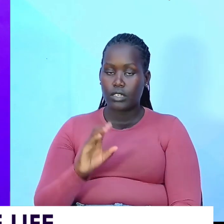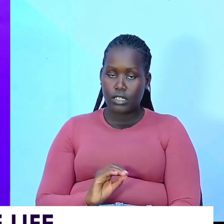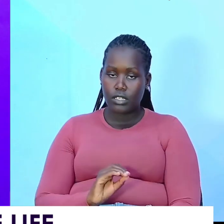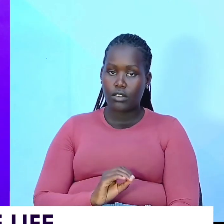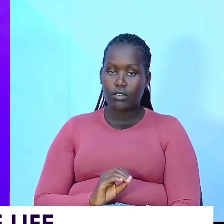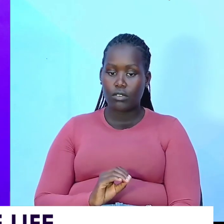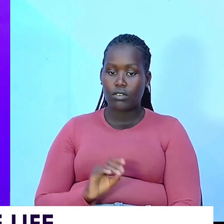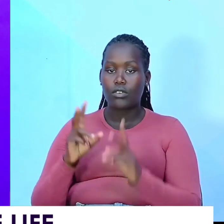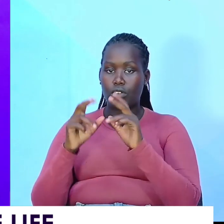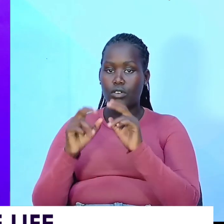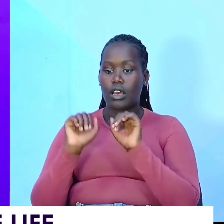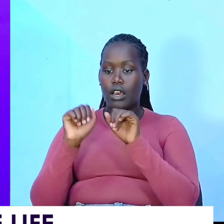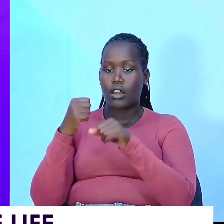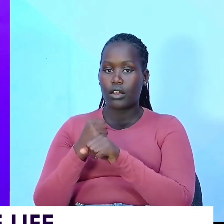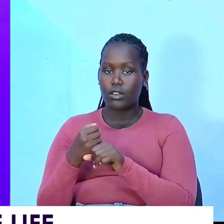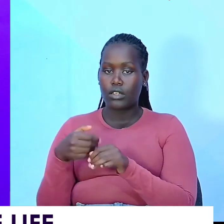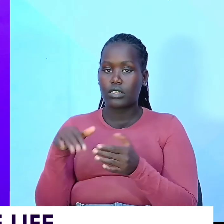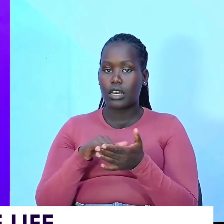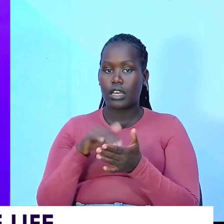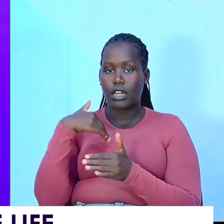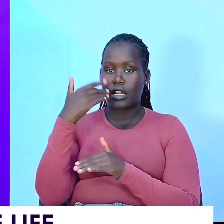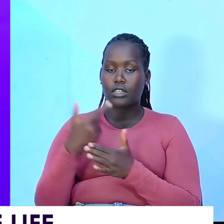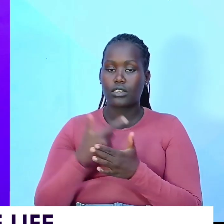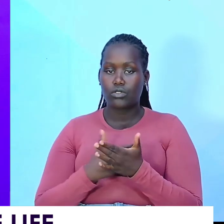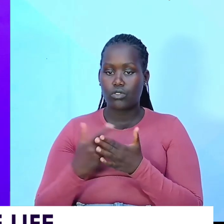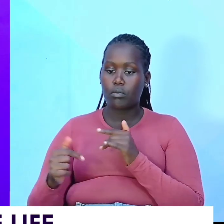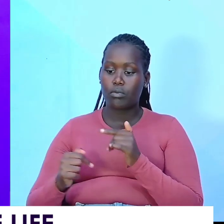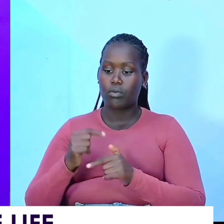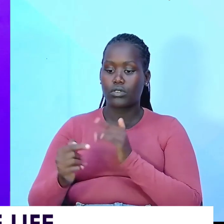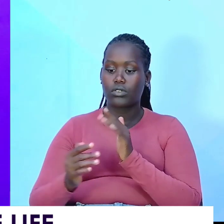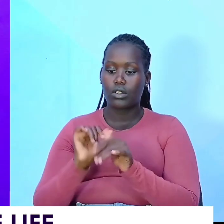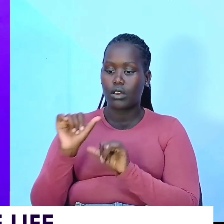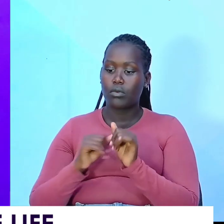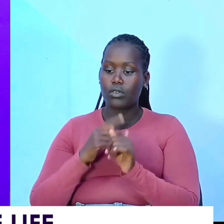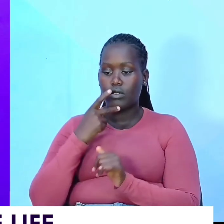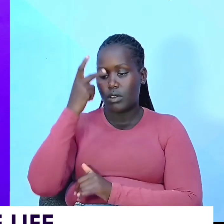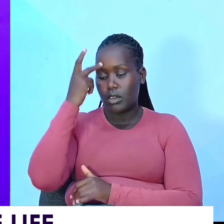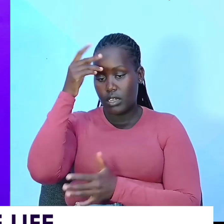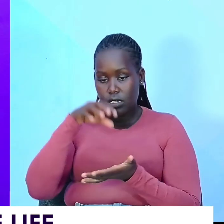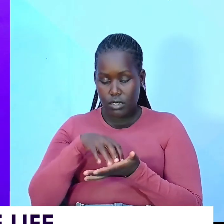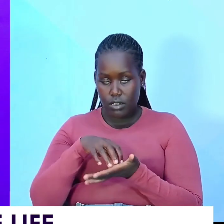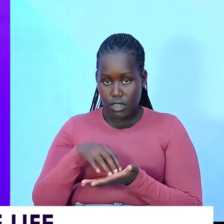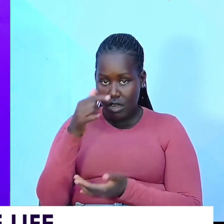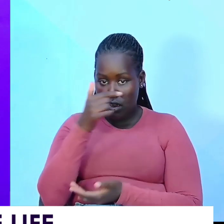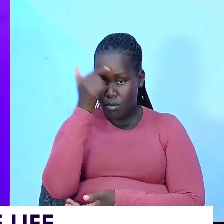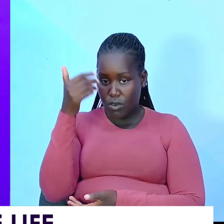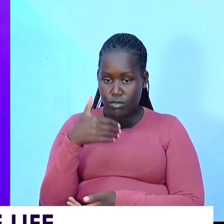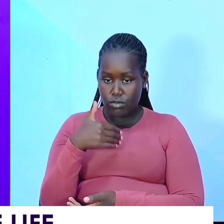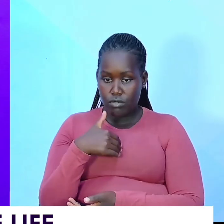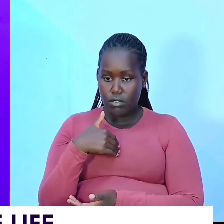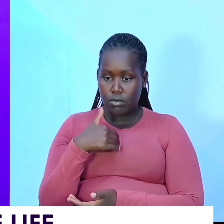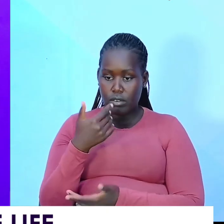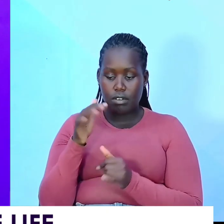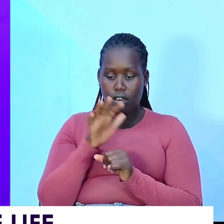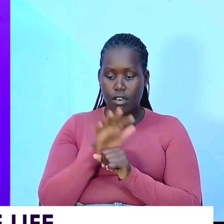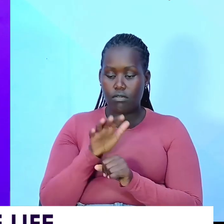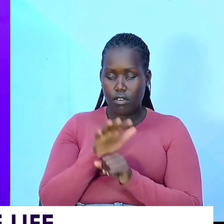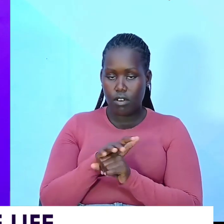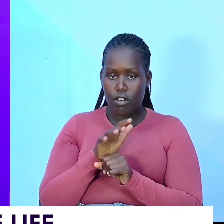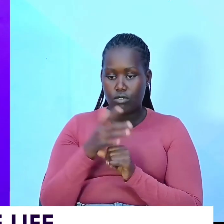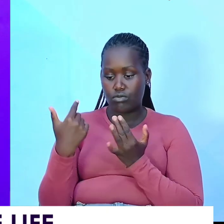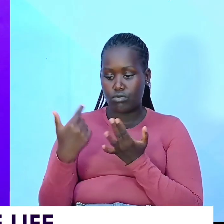Can we do this again next week? Maybe we proceed on parenting crisis, because Wow, there's quite a lot to talk on it.